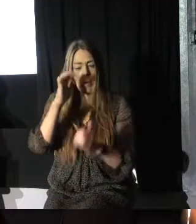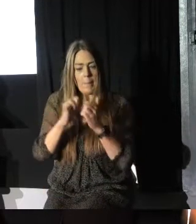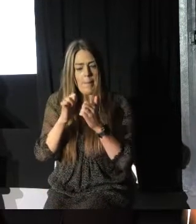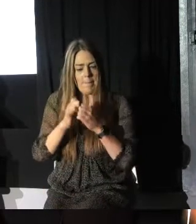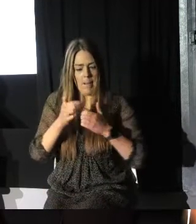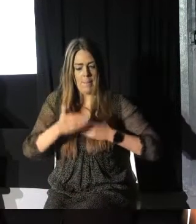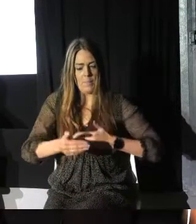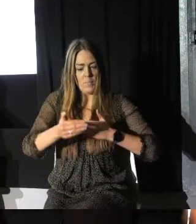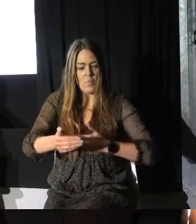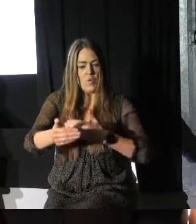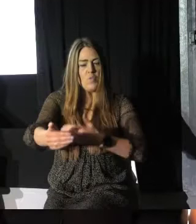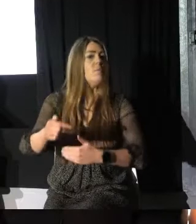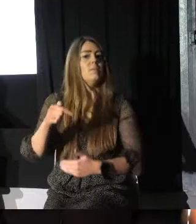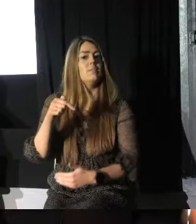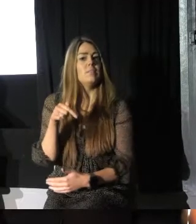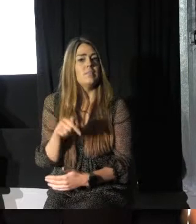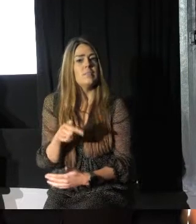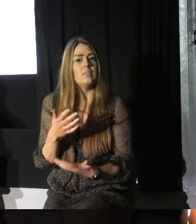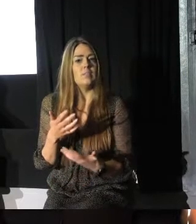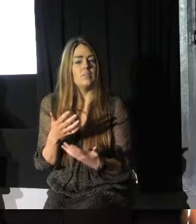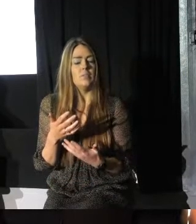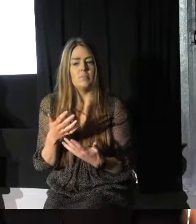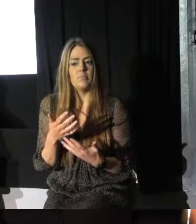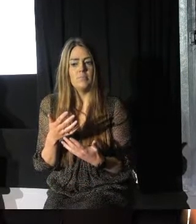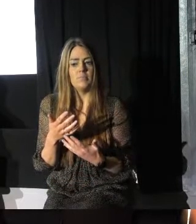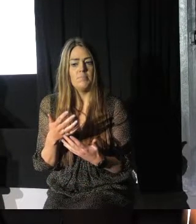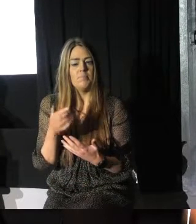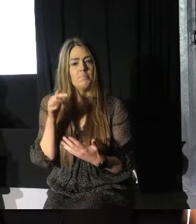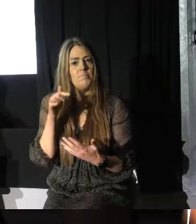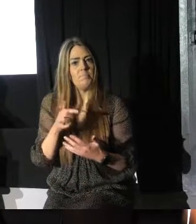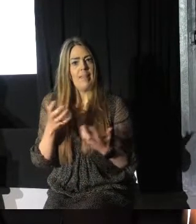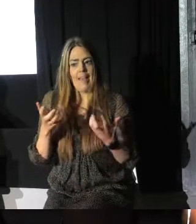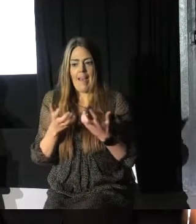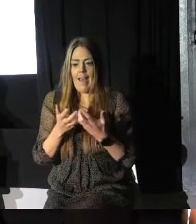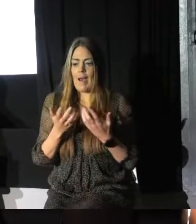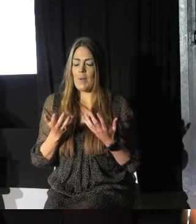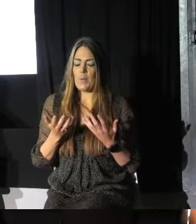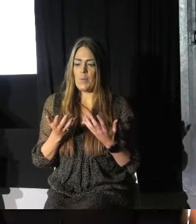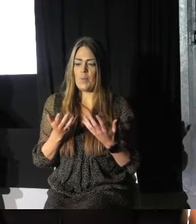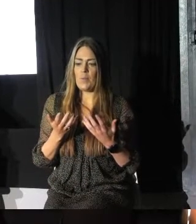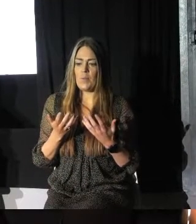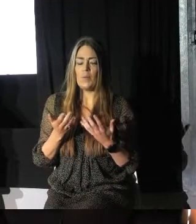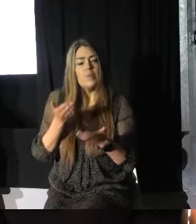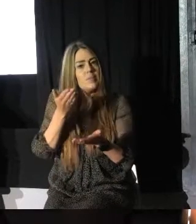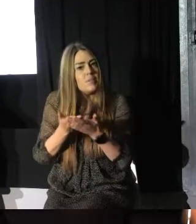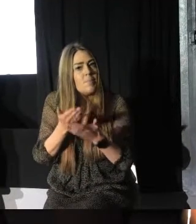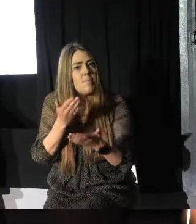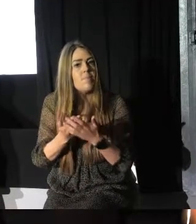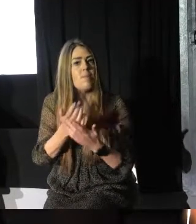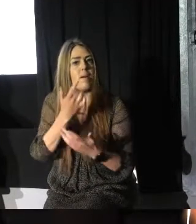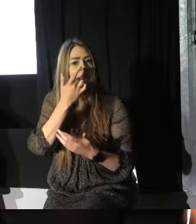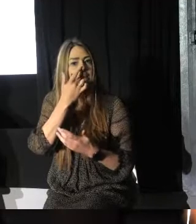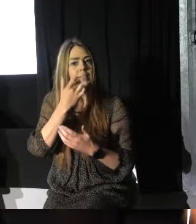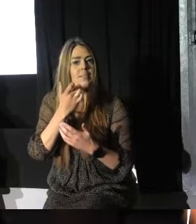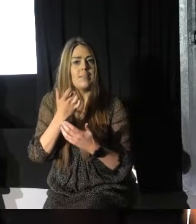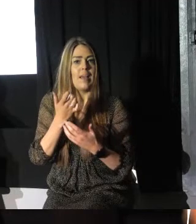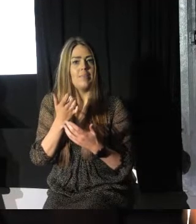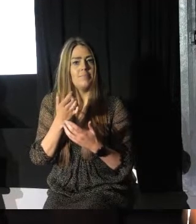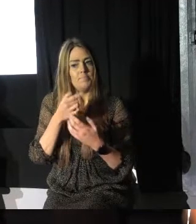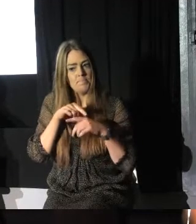movements are African-led movements, that the way in which the demands can be acceded